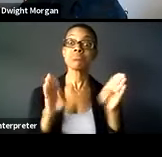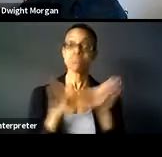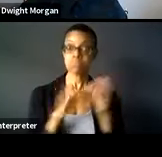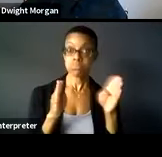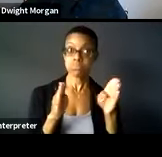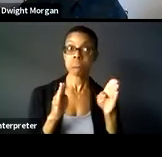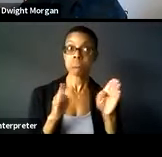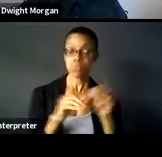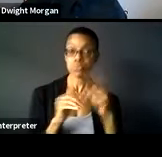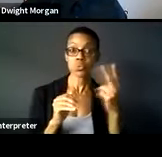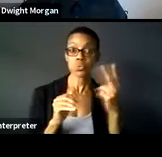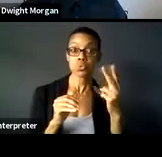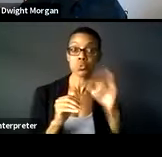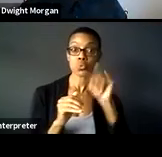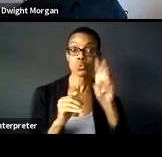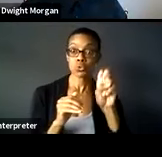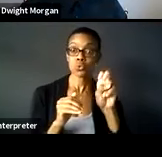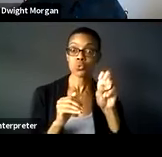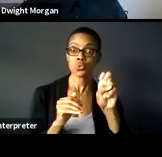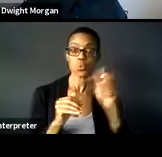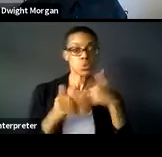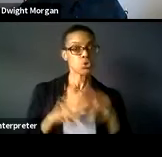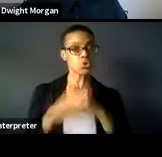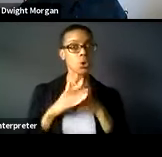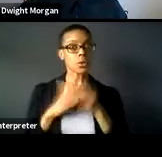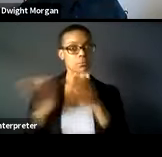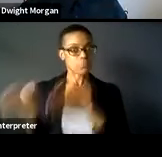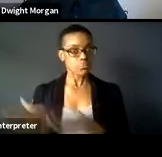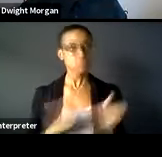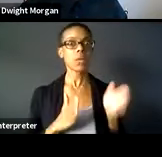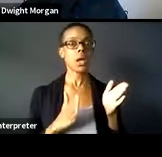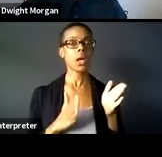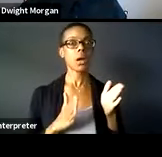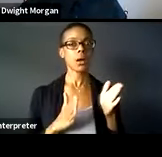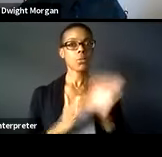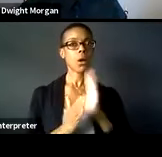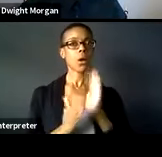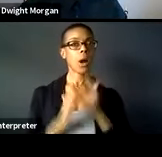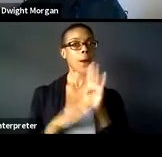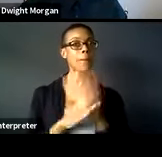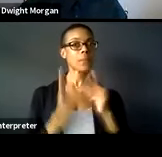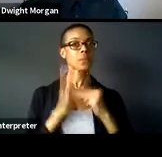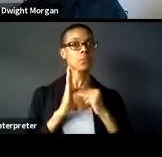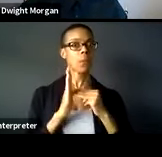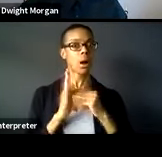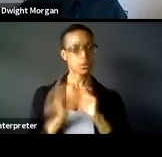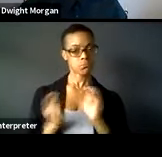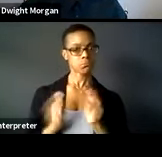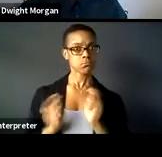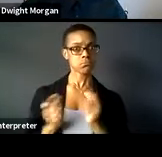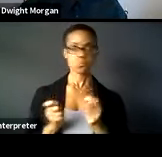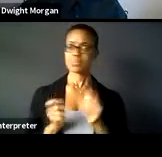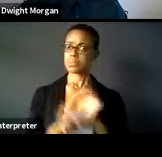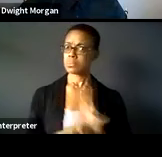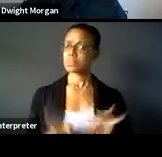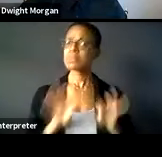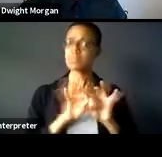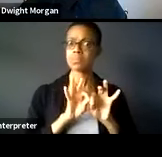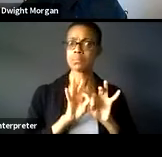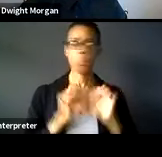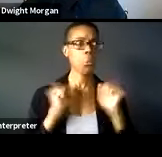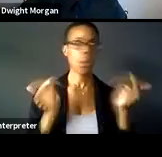we started to prepare for pivots that we can change within our model, our business model, which is fundamental. And I think everyone's had to do